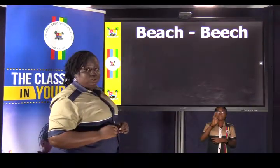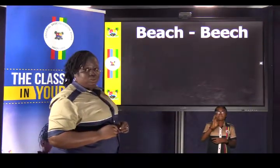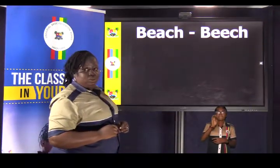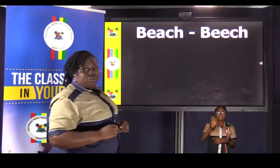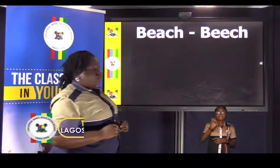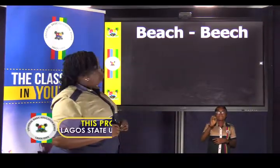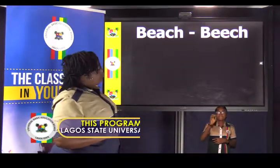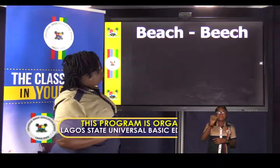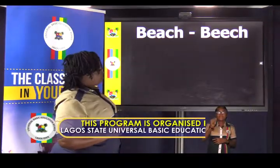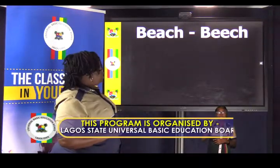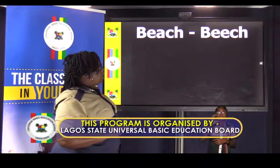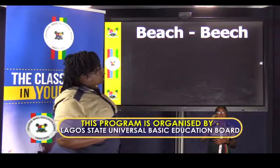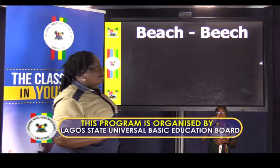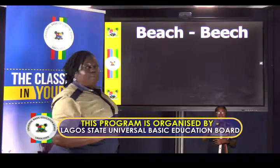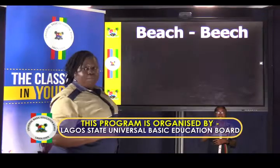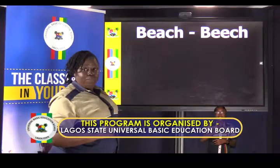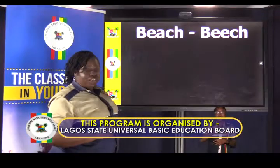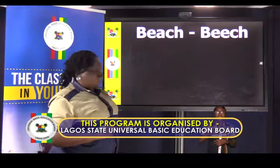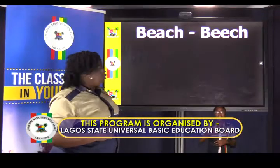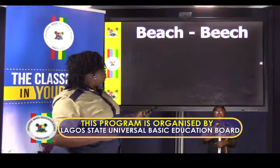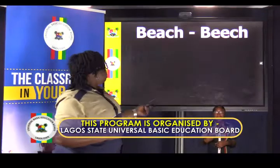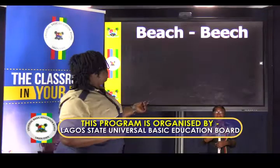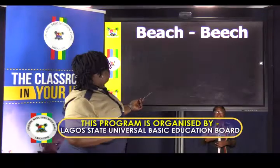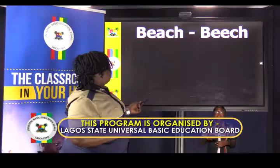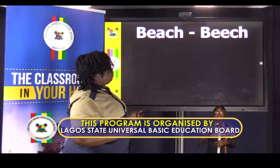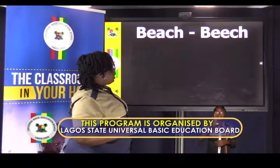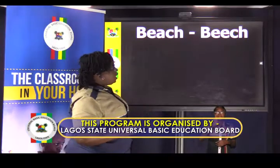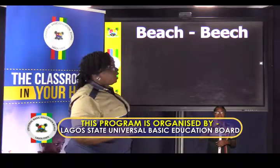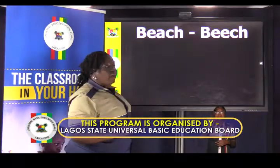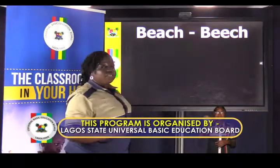beach. Beach and beach.